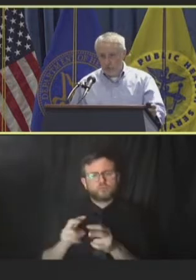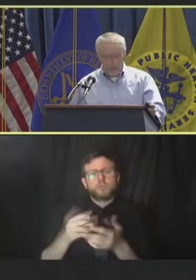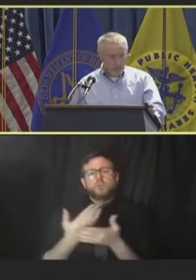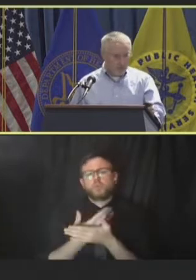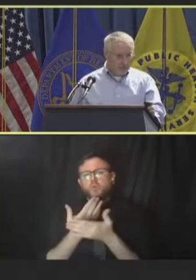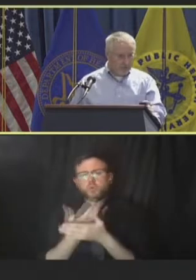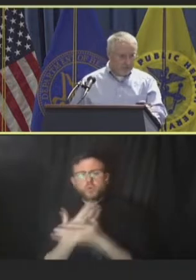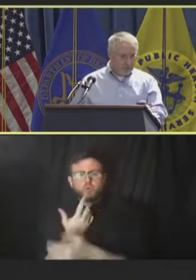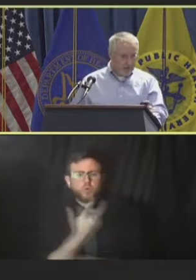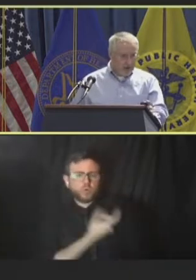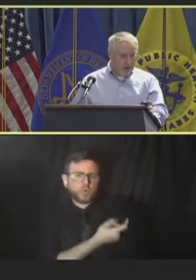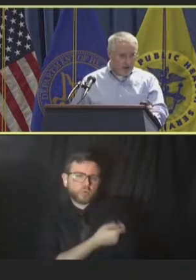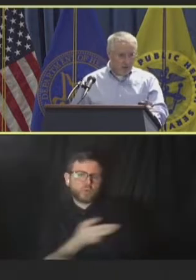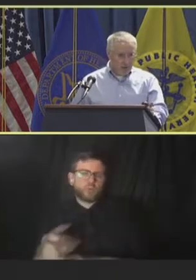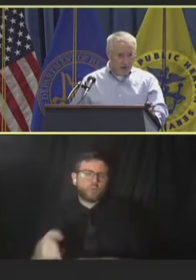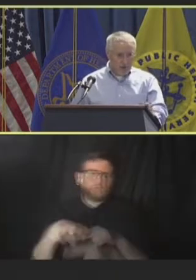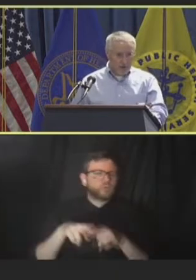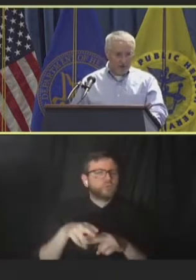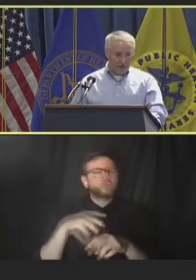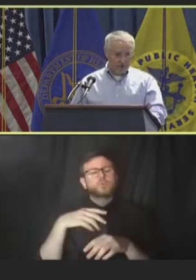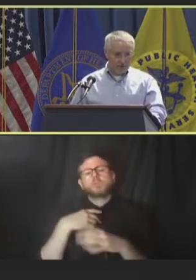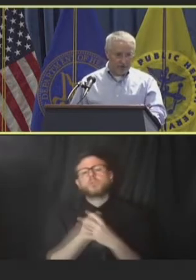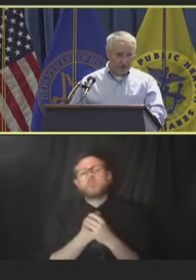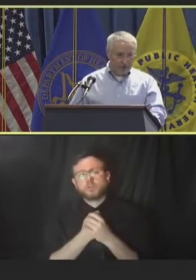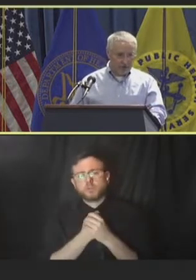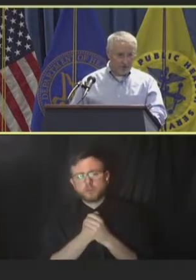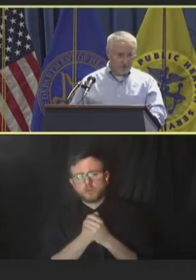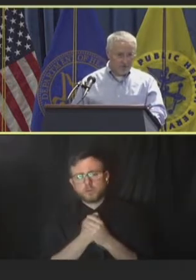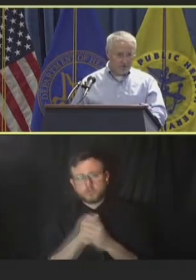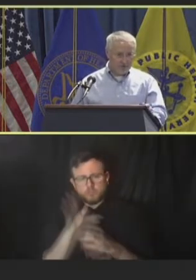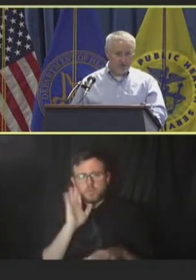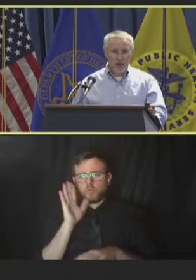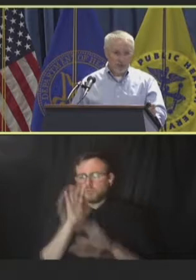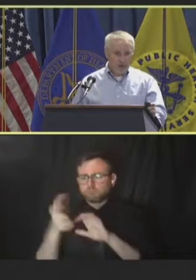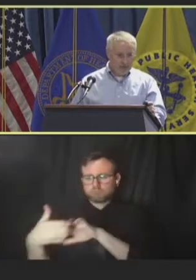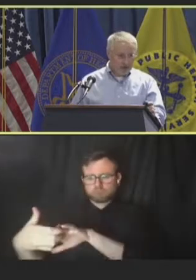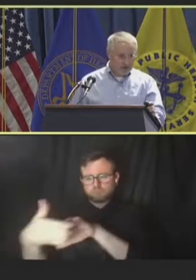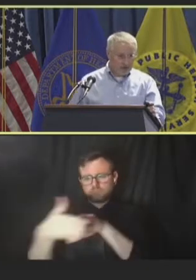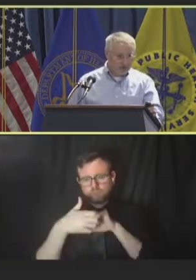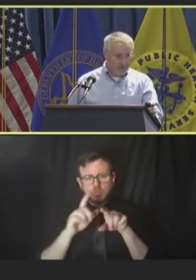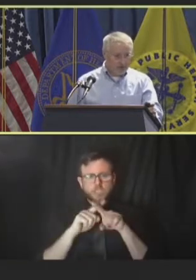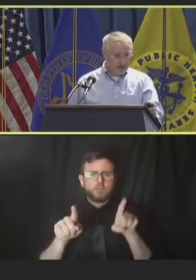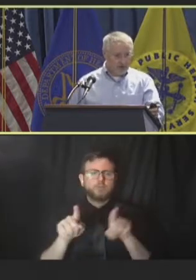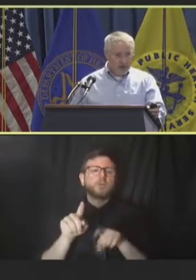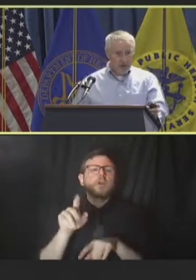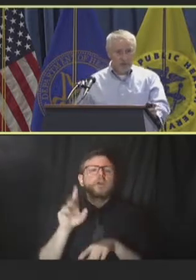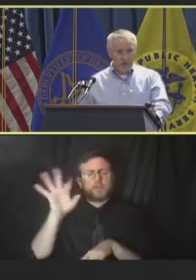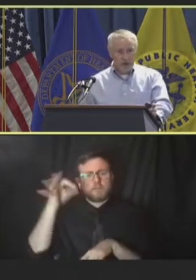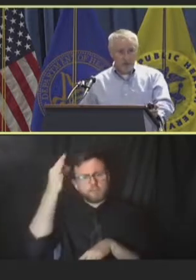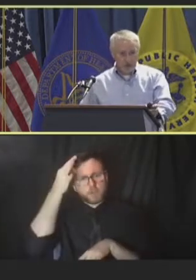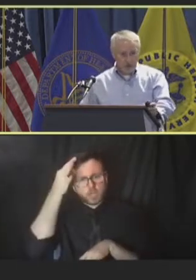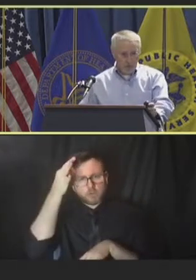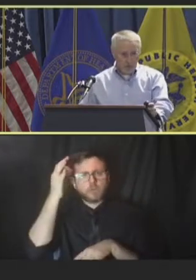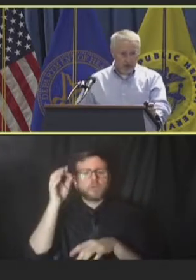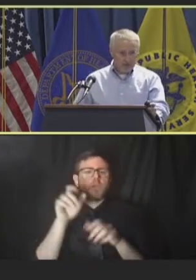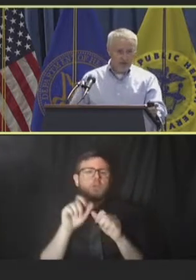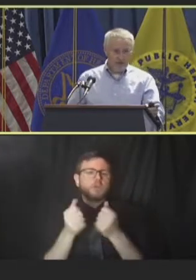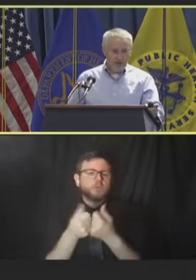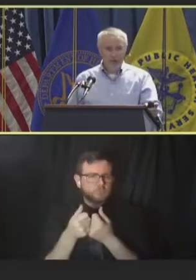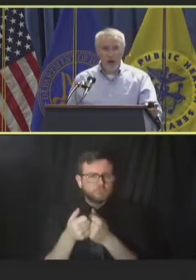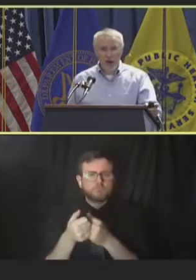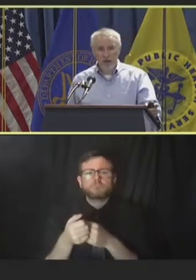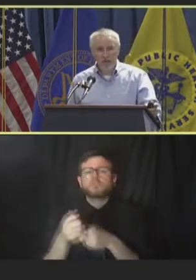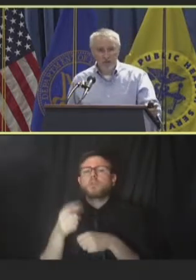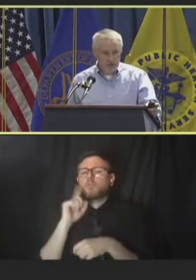or approved. We'll collaborate across U.S. federal agencies evaluating vaccine safety, as well as with global vaccine